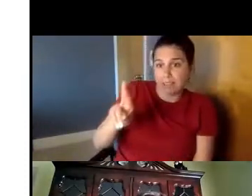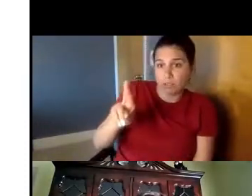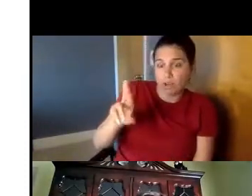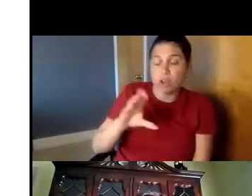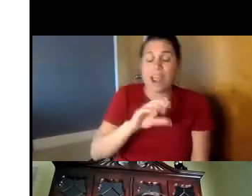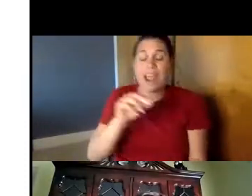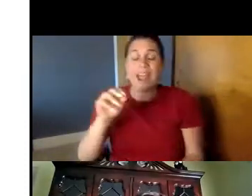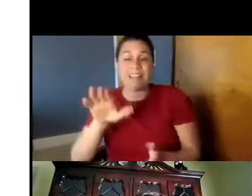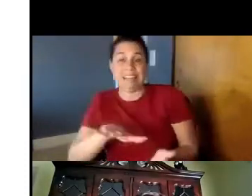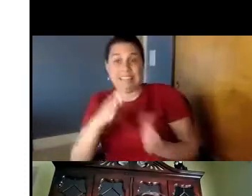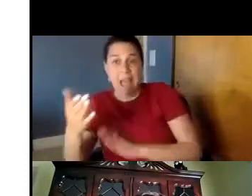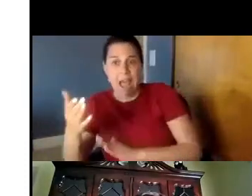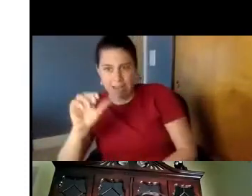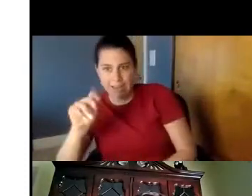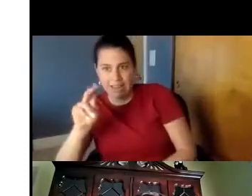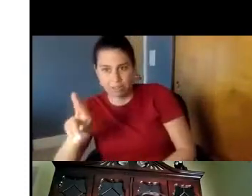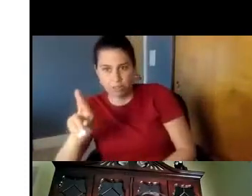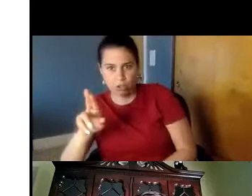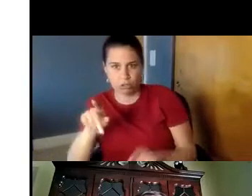in a year.